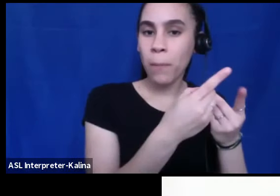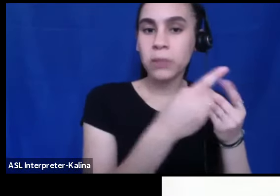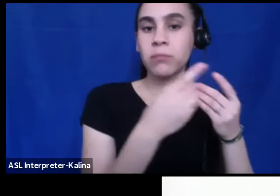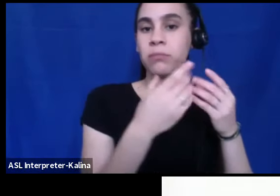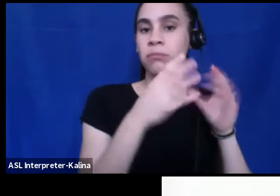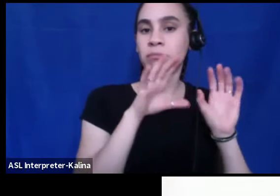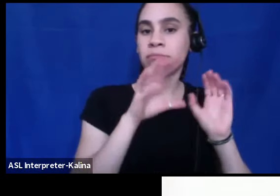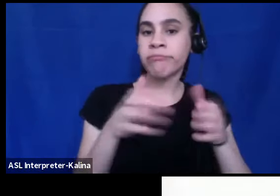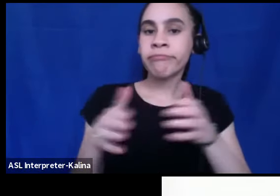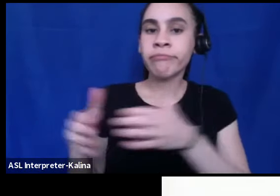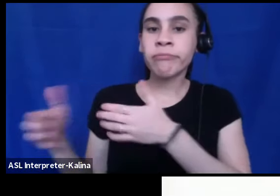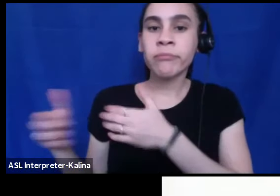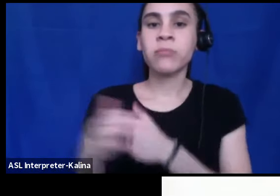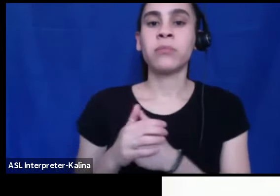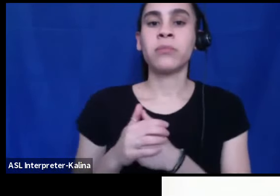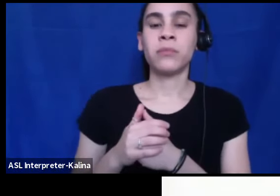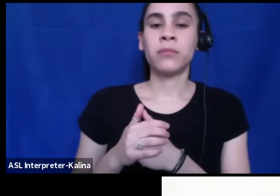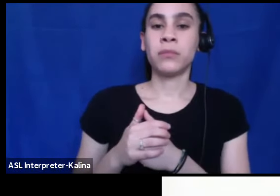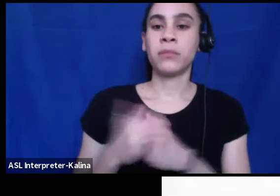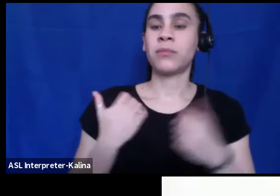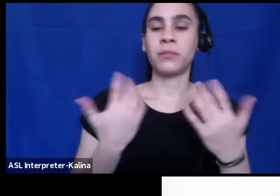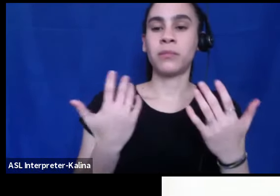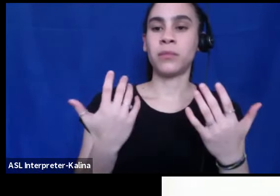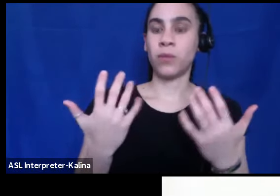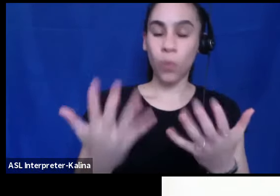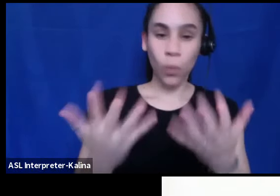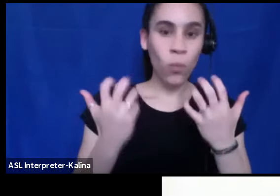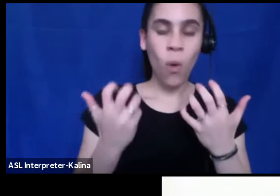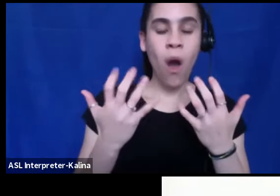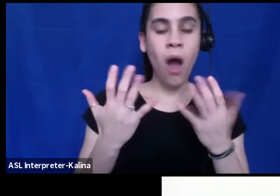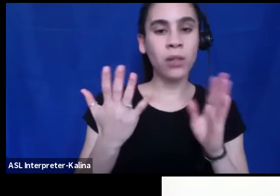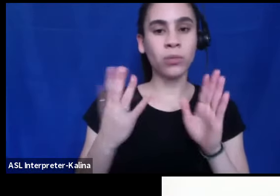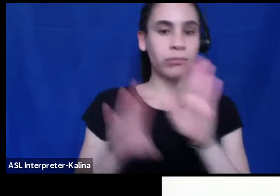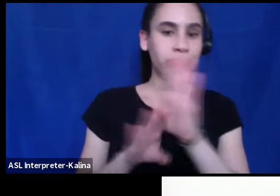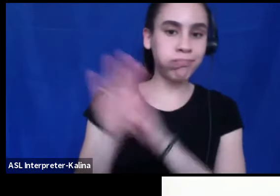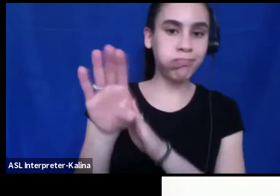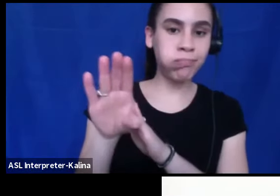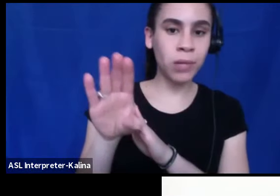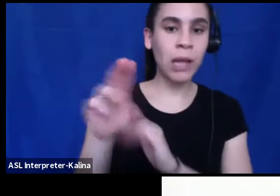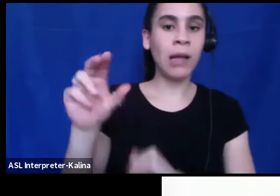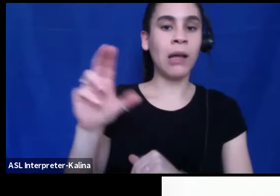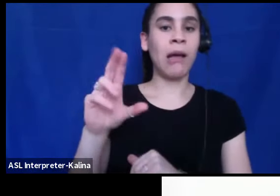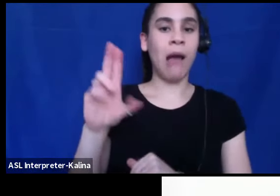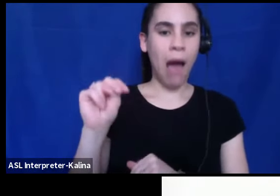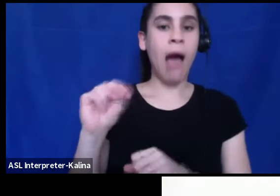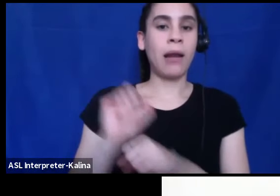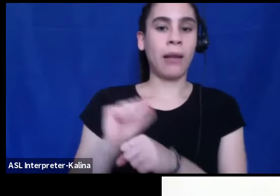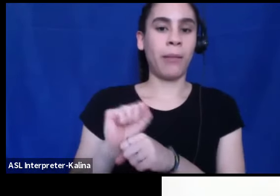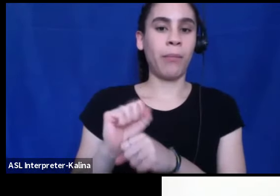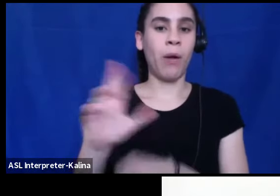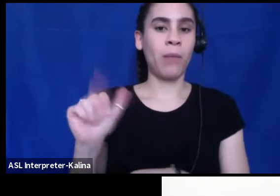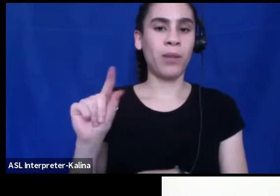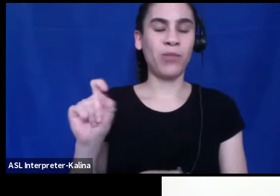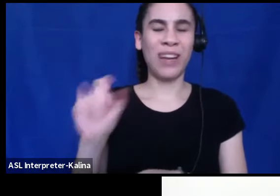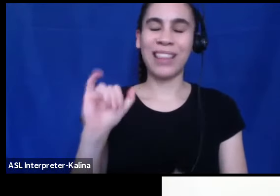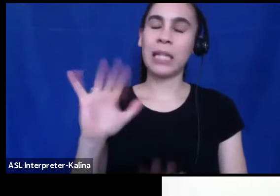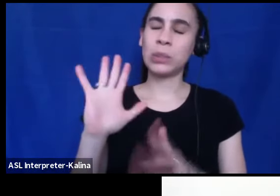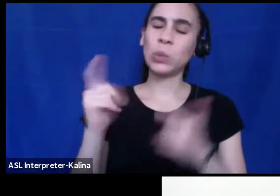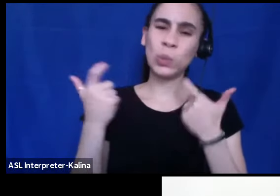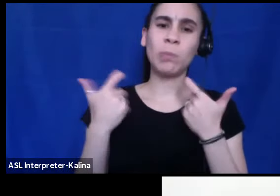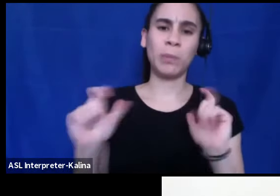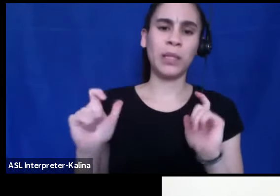Because I really want us to move the unemployment rate. That is a really, really, really dire thing right now.